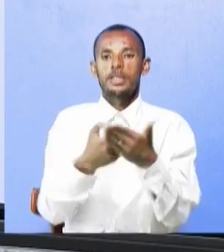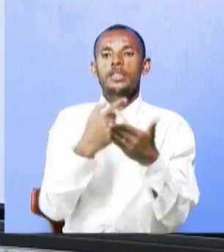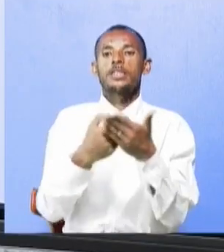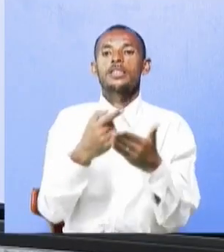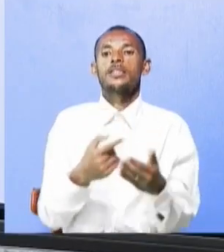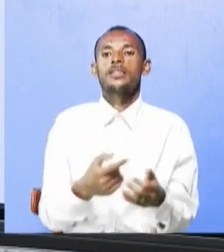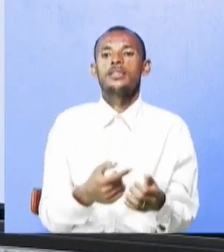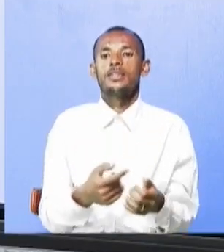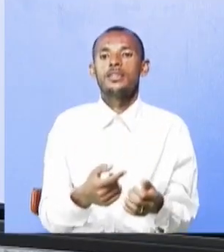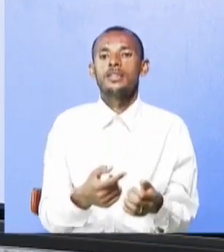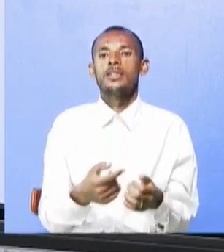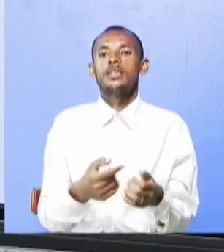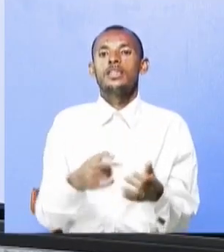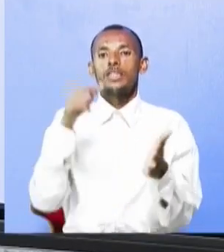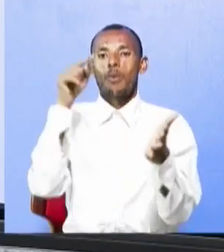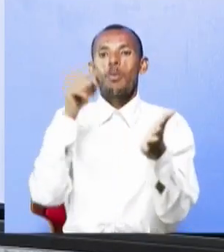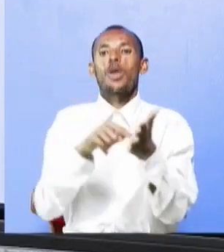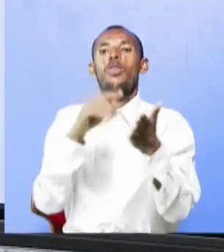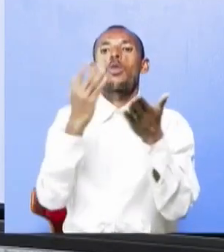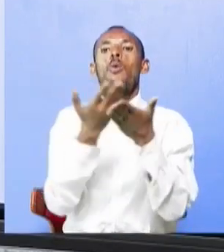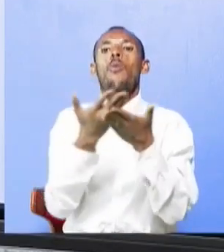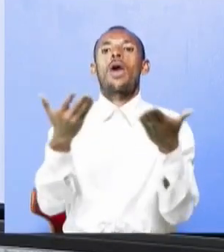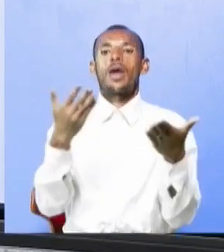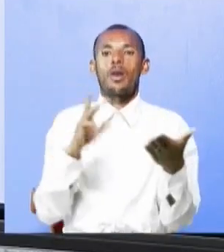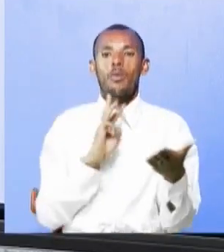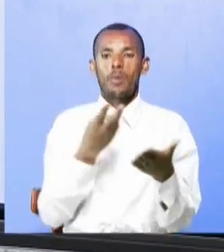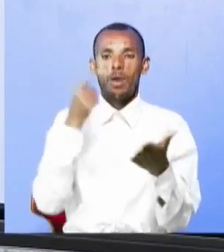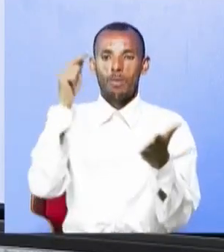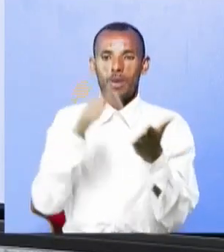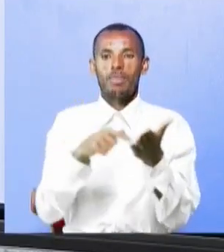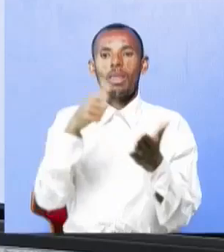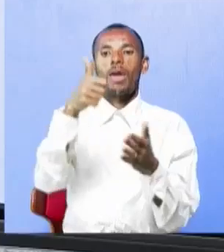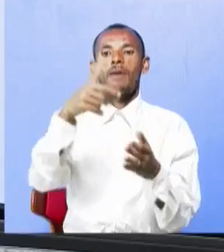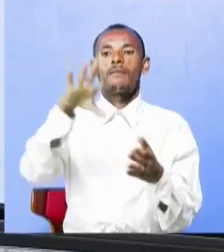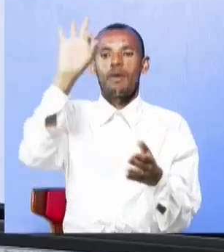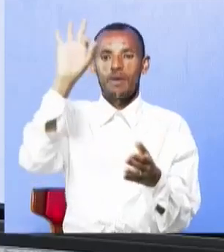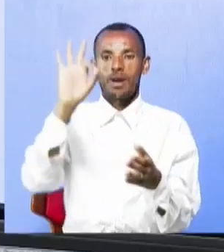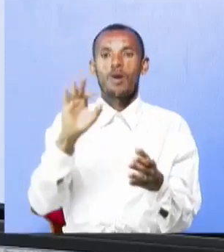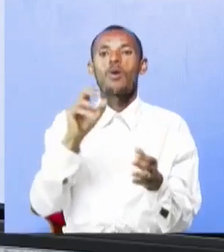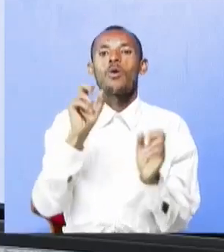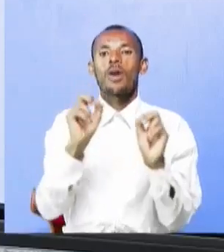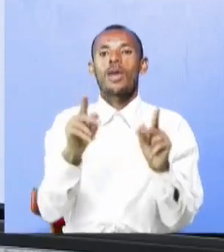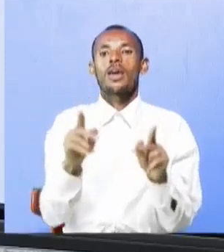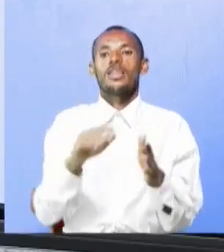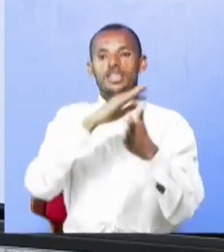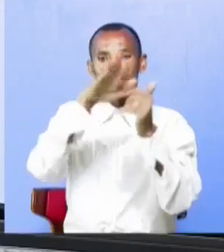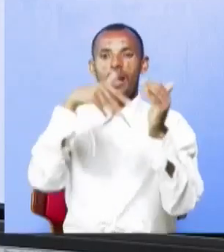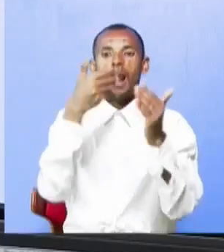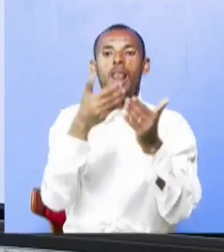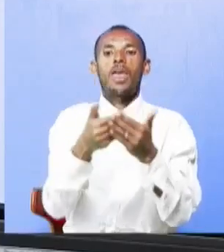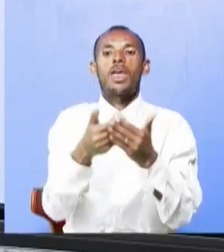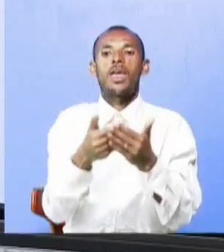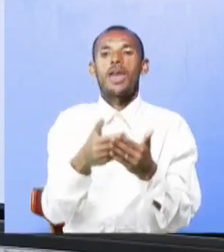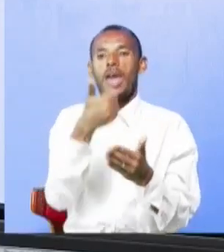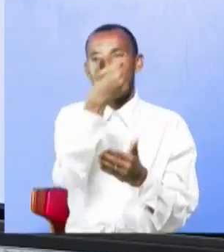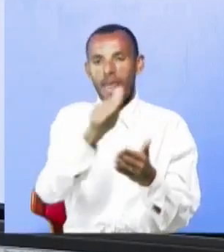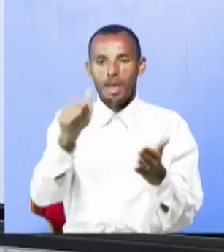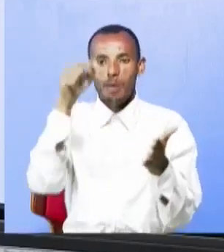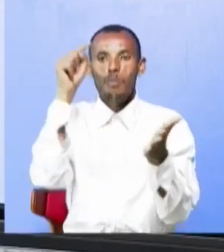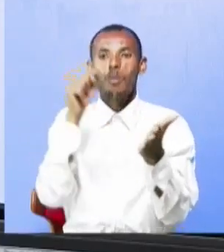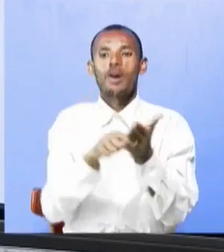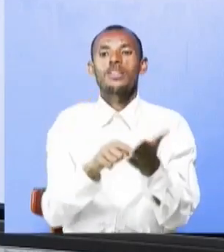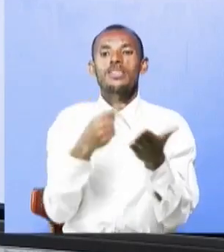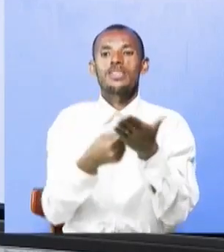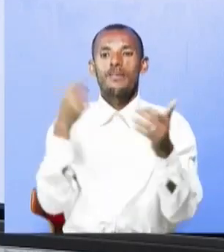roughly the point where point A is found, okay? Generally, any point in